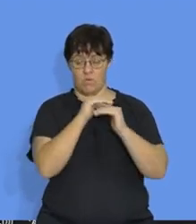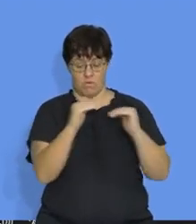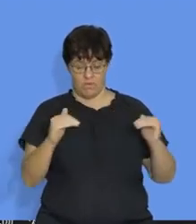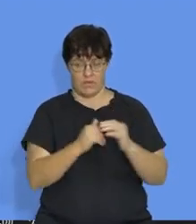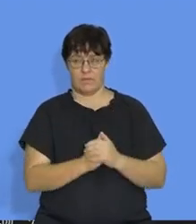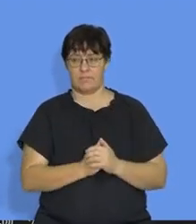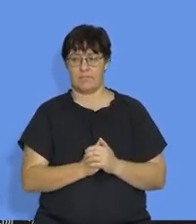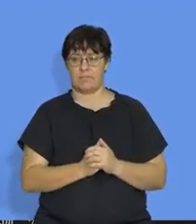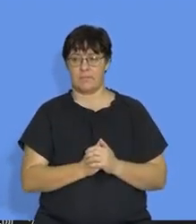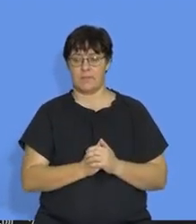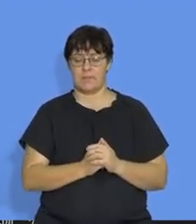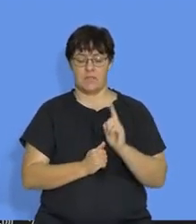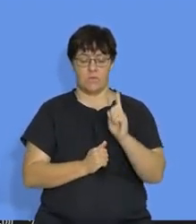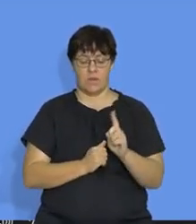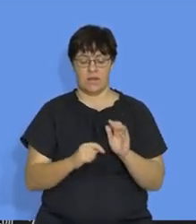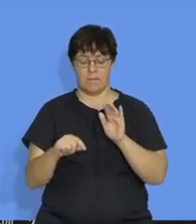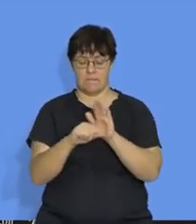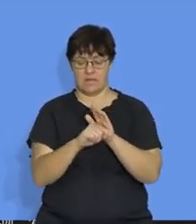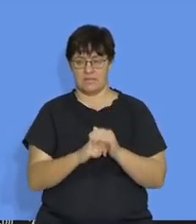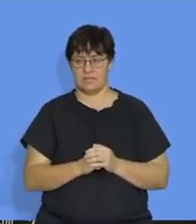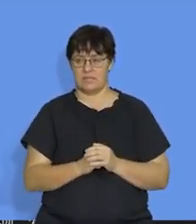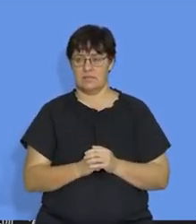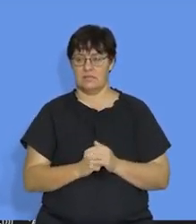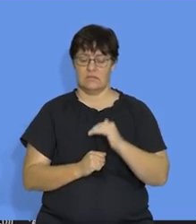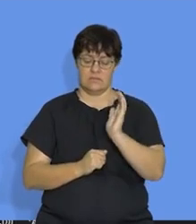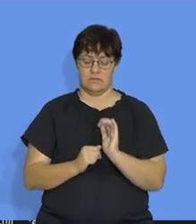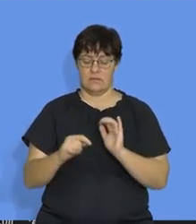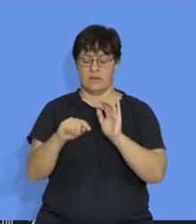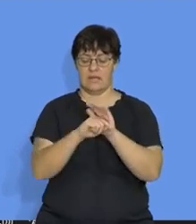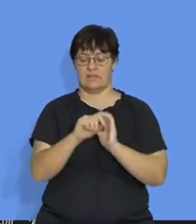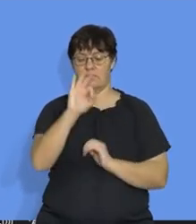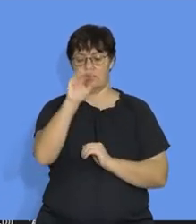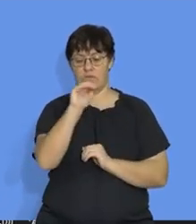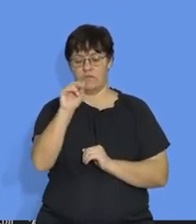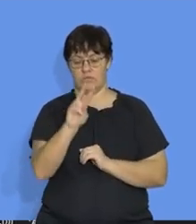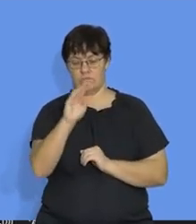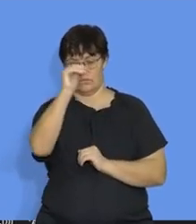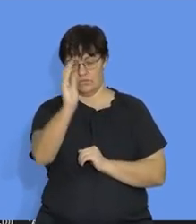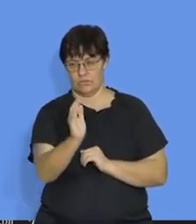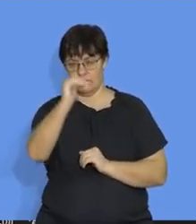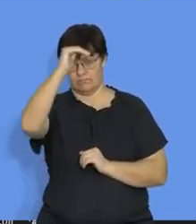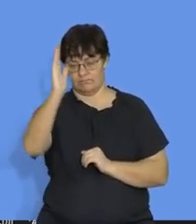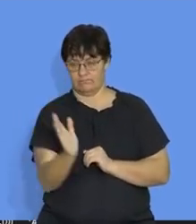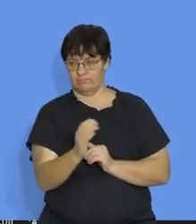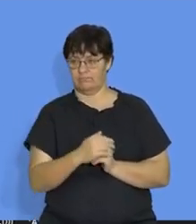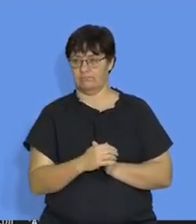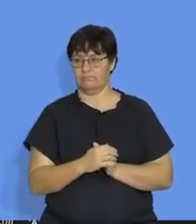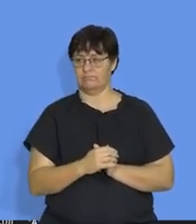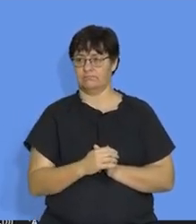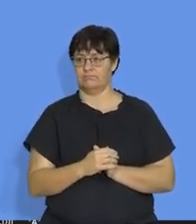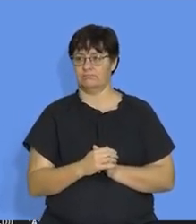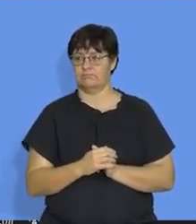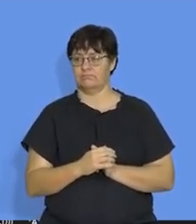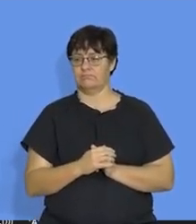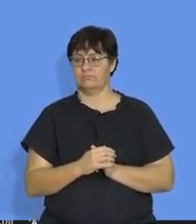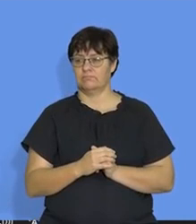And this is all going to be over 1 minus negative 3 over